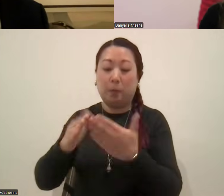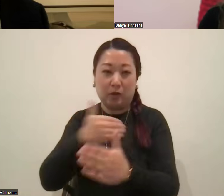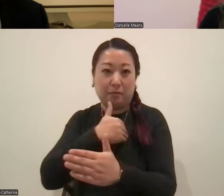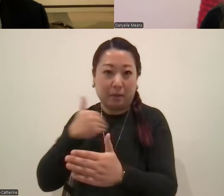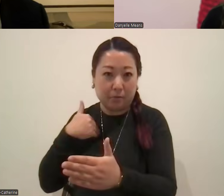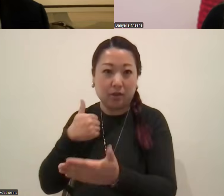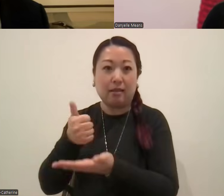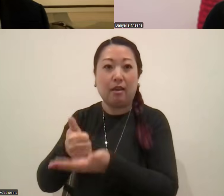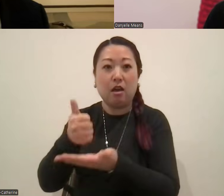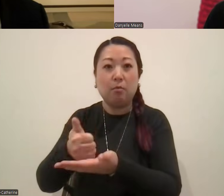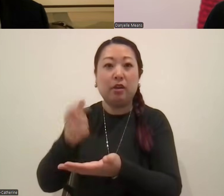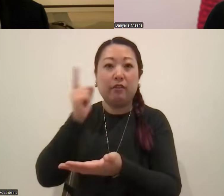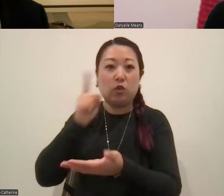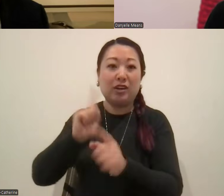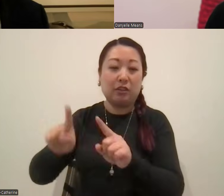Pueblo community.